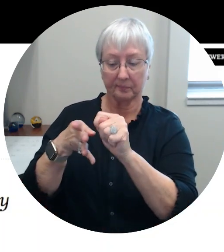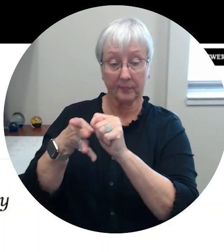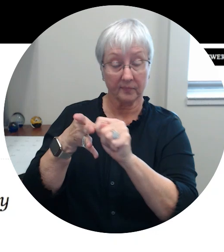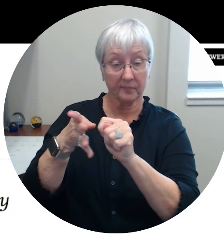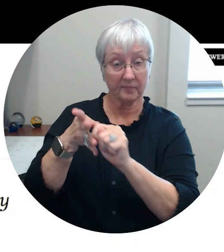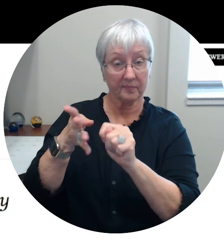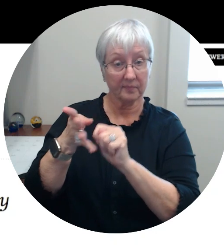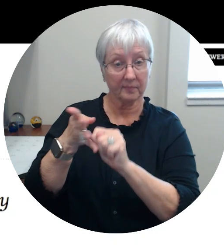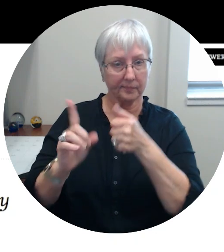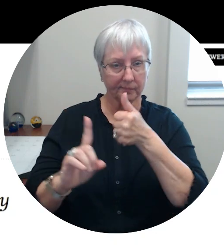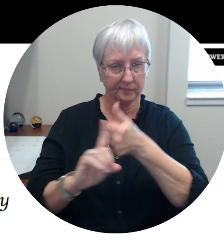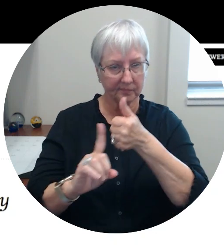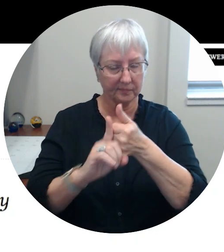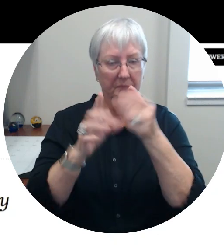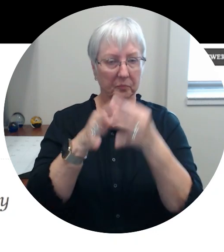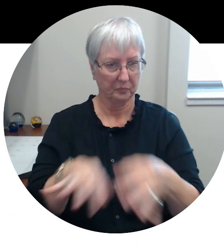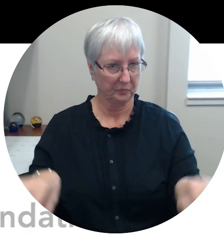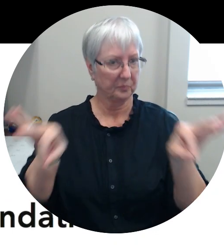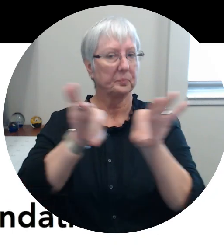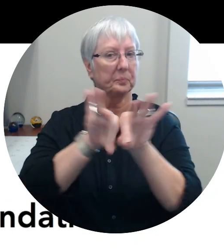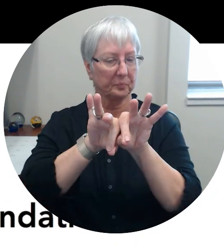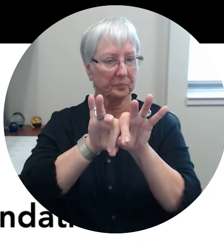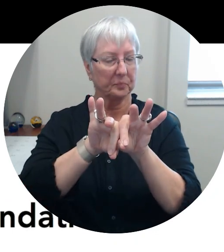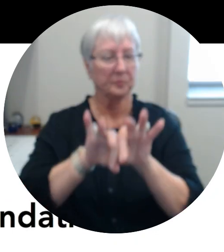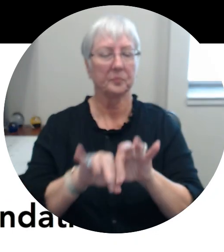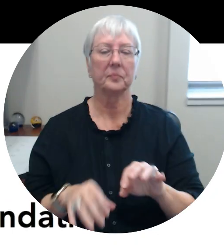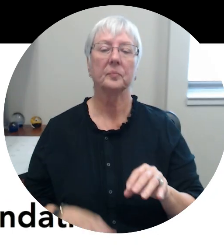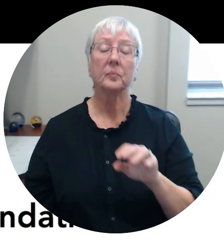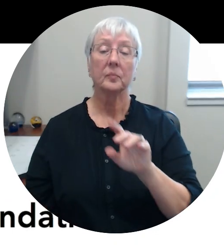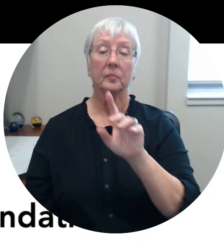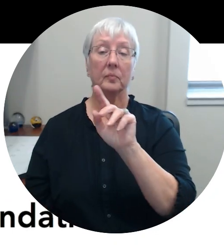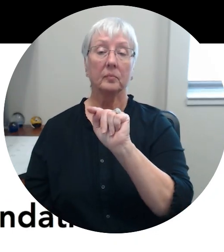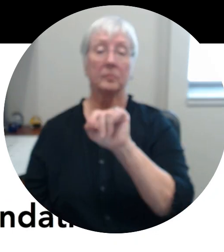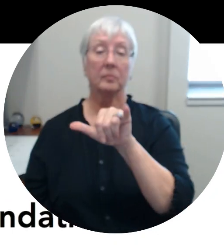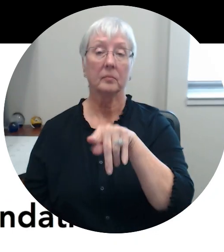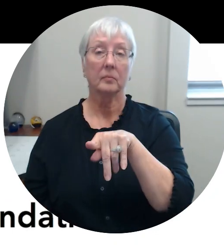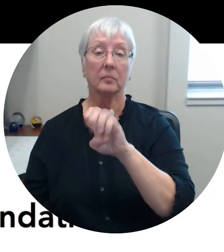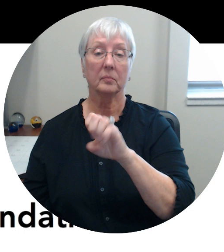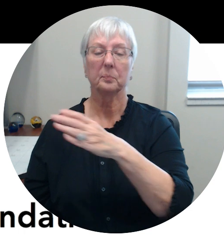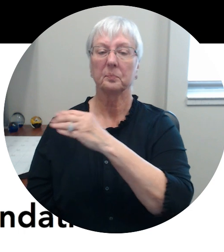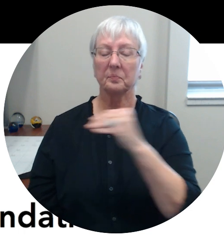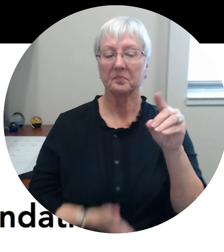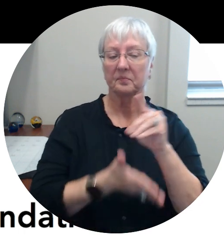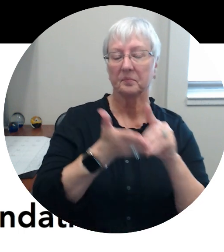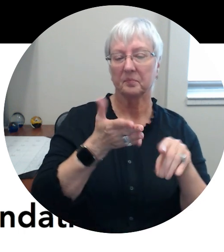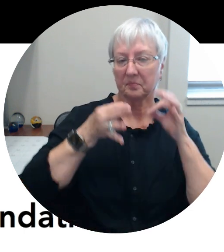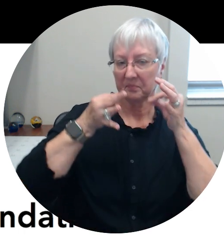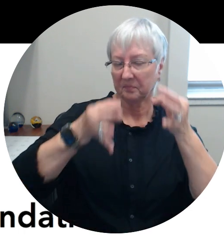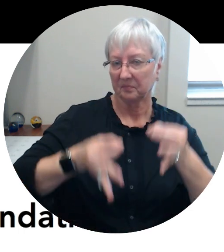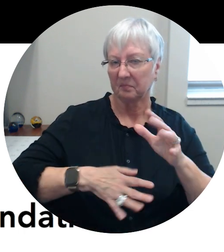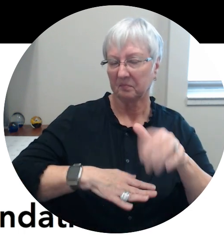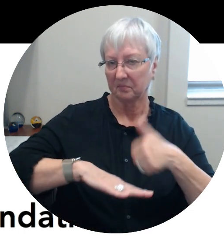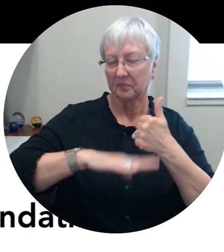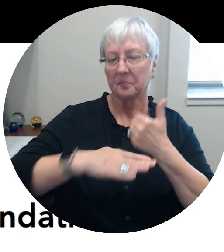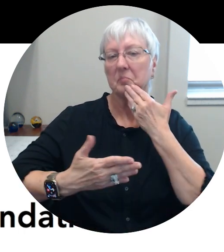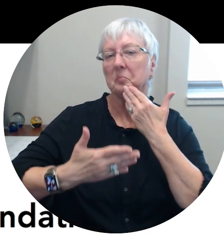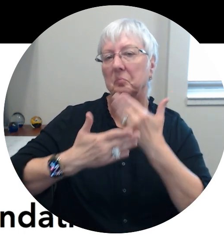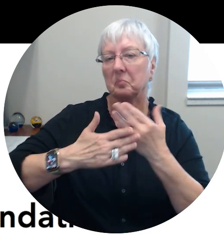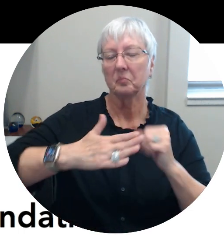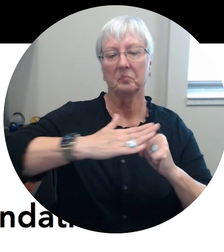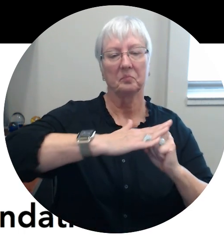much of our content is displayed in text. Starting with type and with typographic design decisions sets a good foundation for the rest of our design